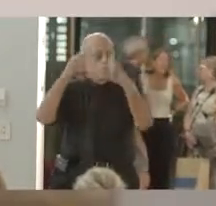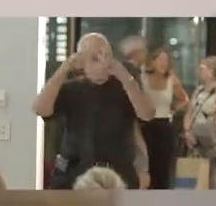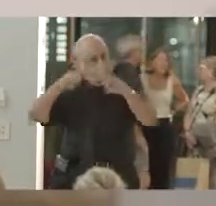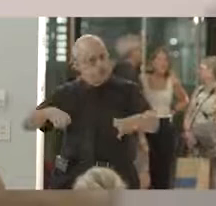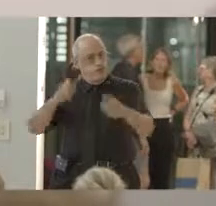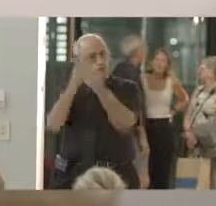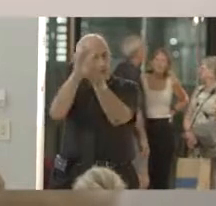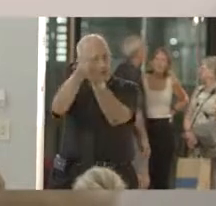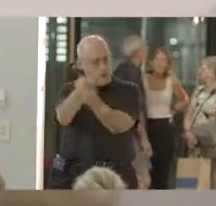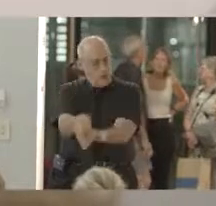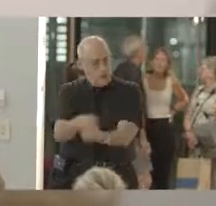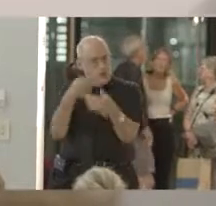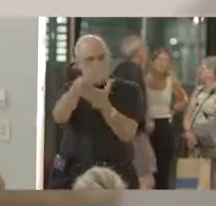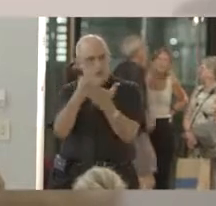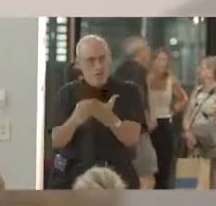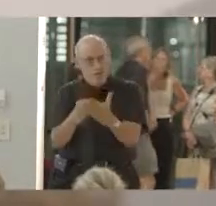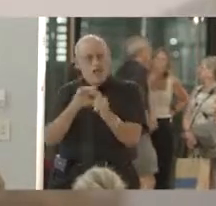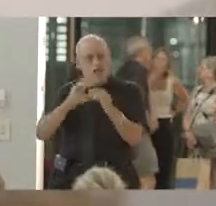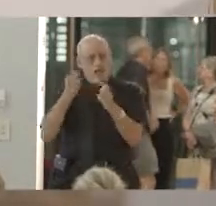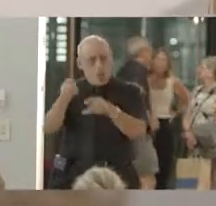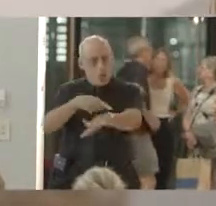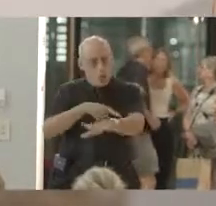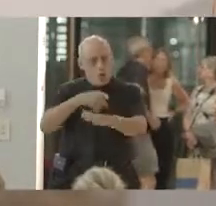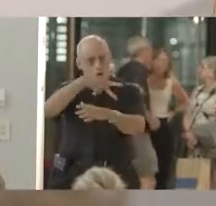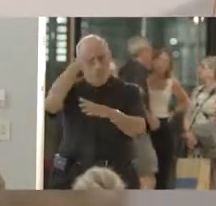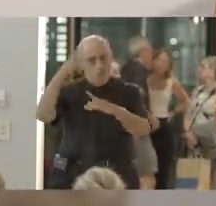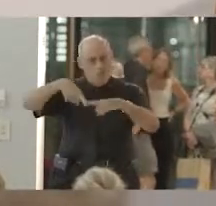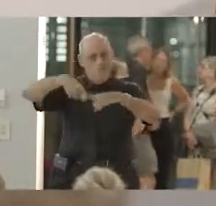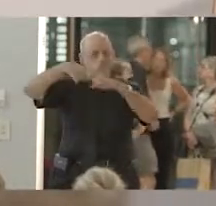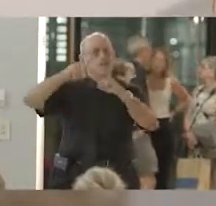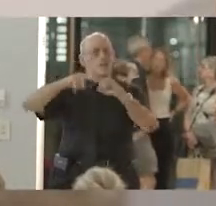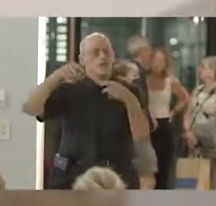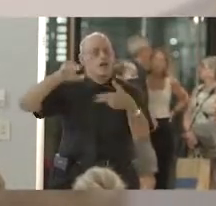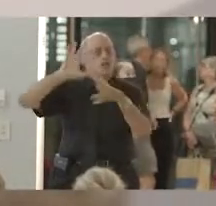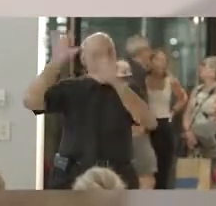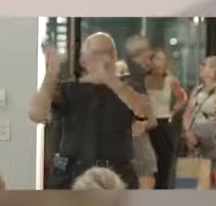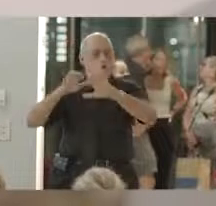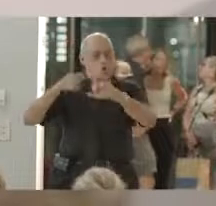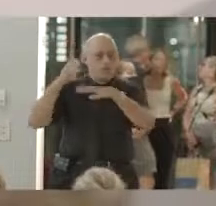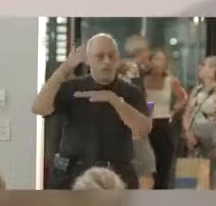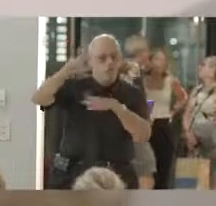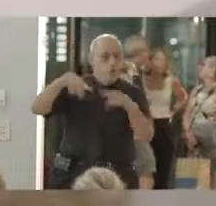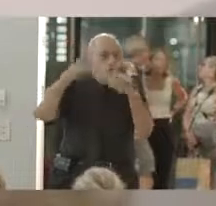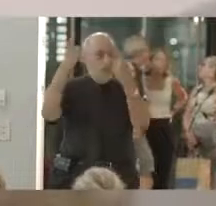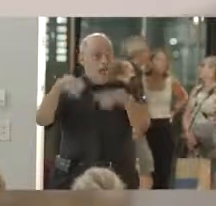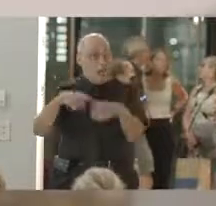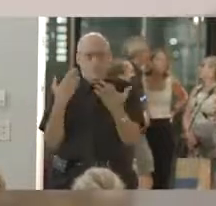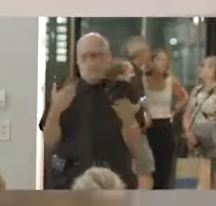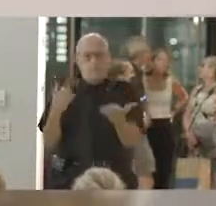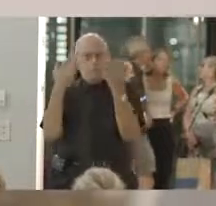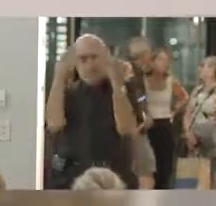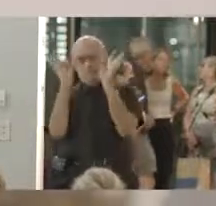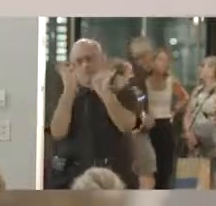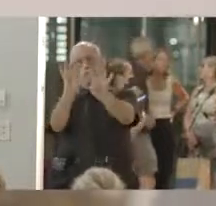design, the extent to which the park is out of service depends so much on the storms in the future. when they occur in the future. Is it this decade? Is it next decade?